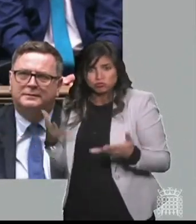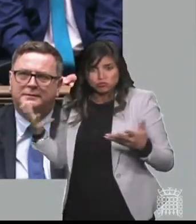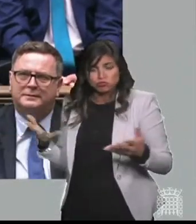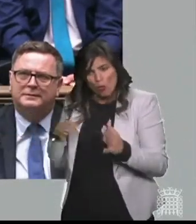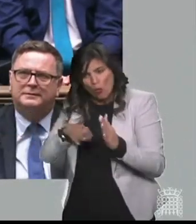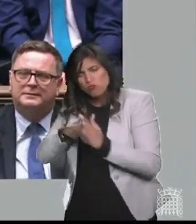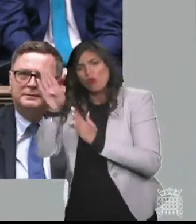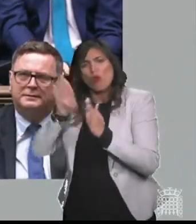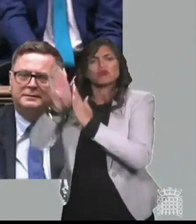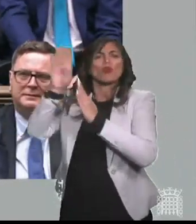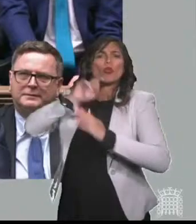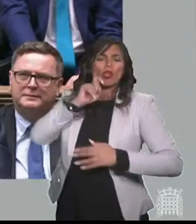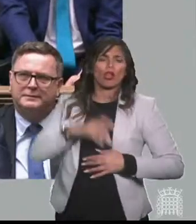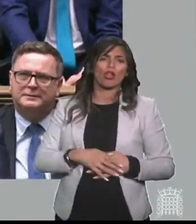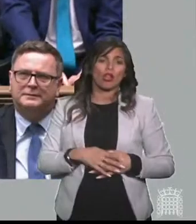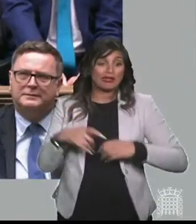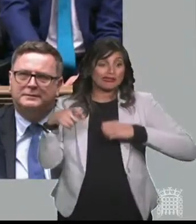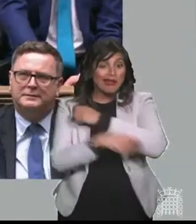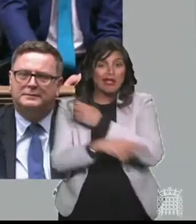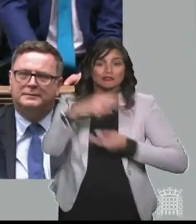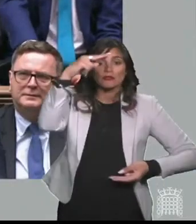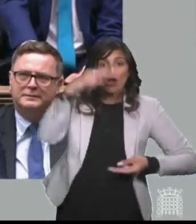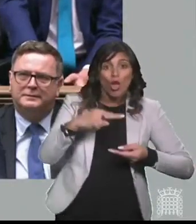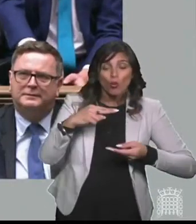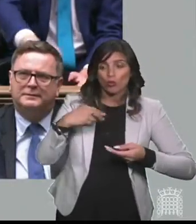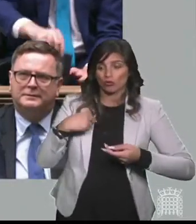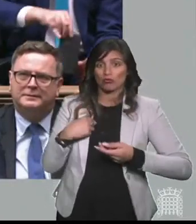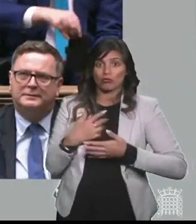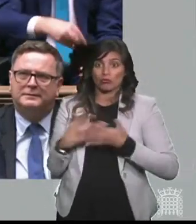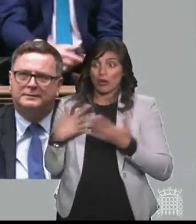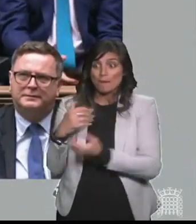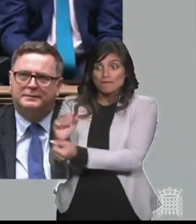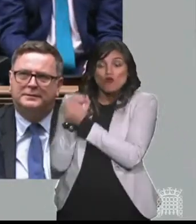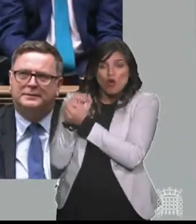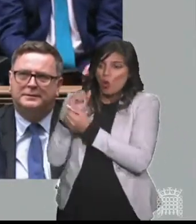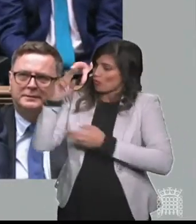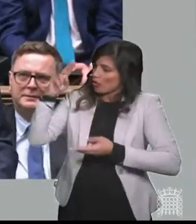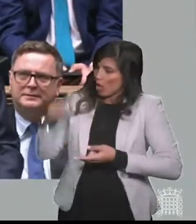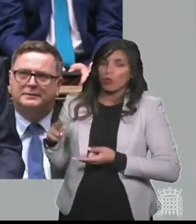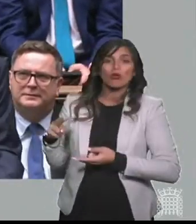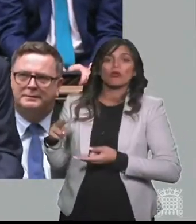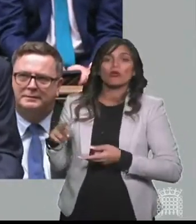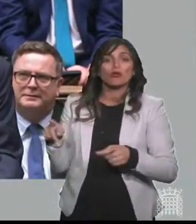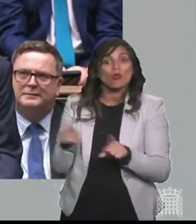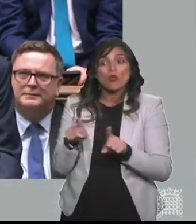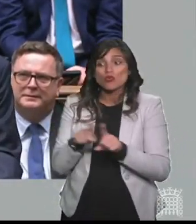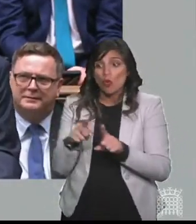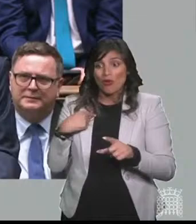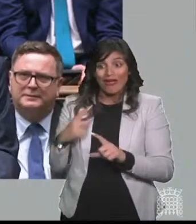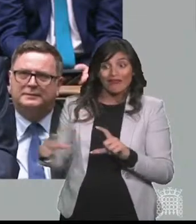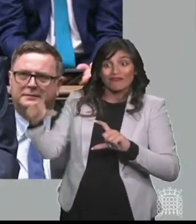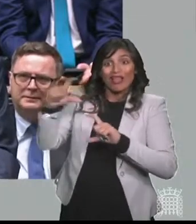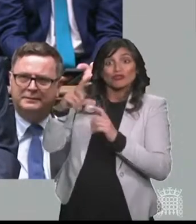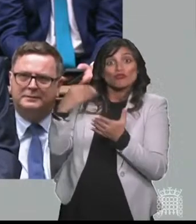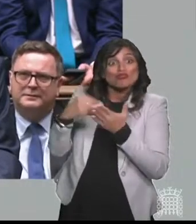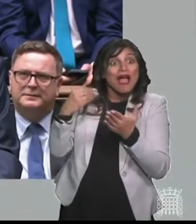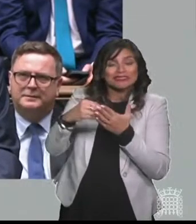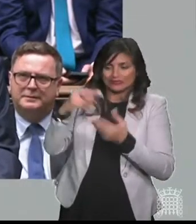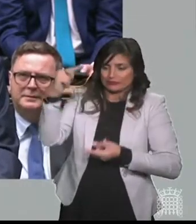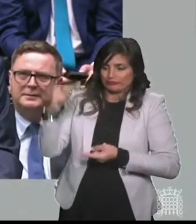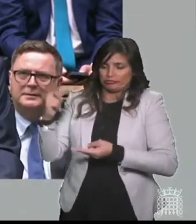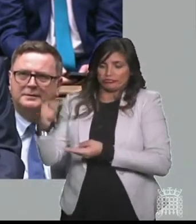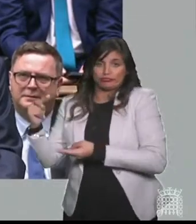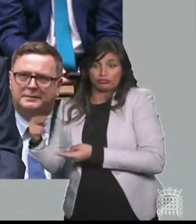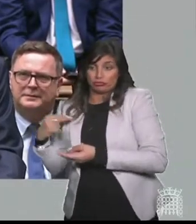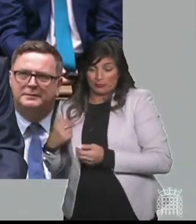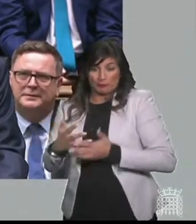borrowing lower, debts lower and keeps inflation falling. We are delivering the biggest business tax cut